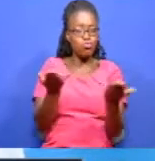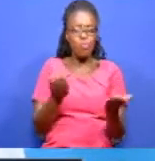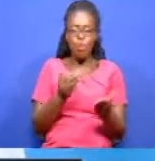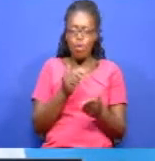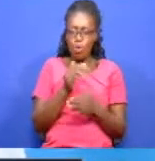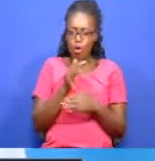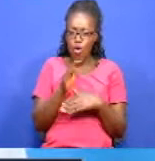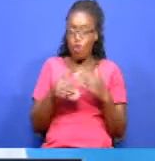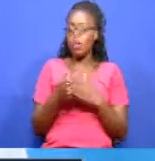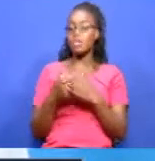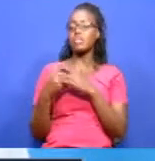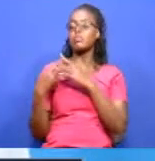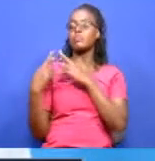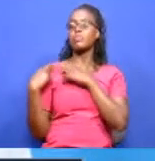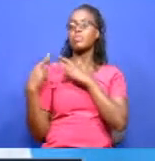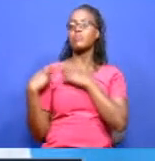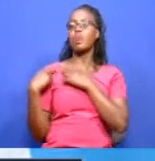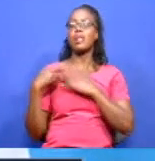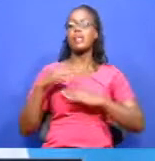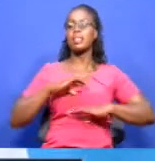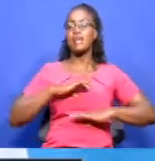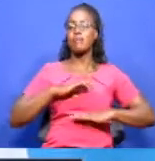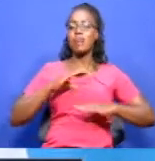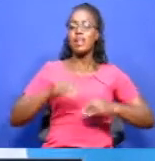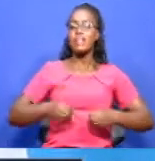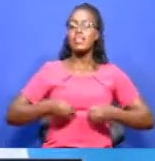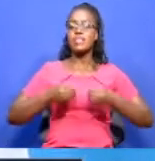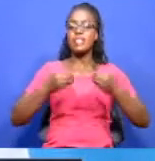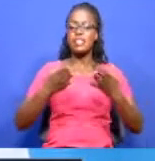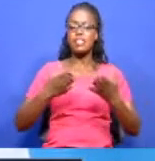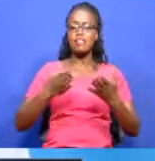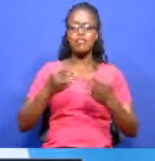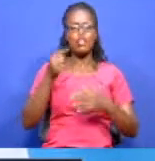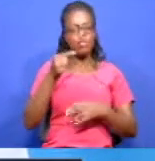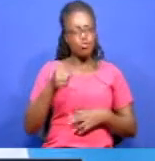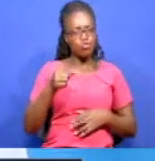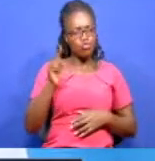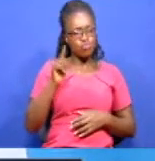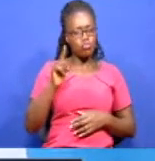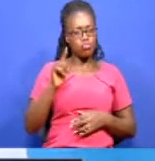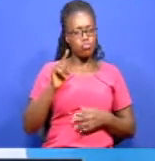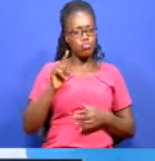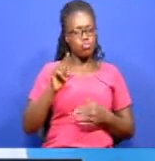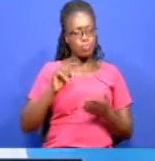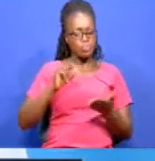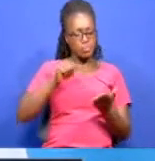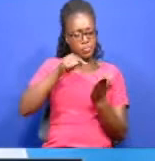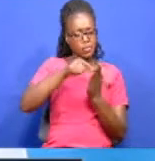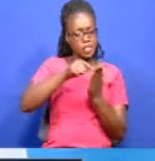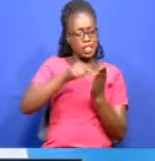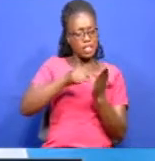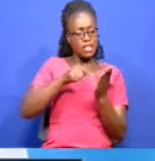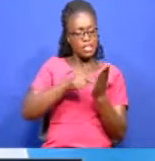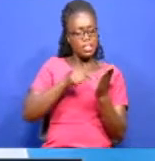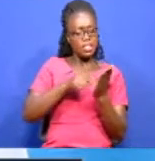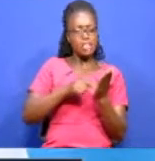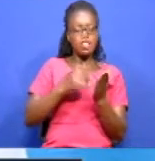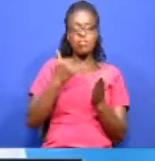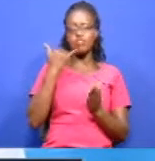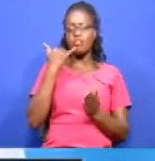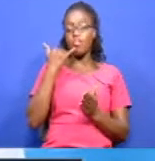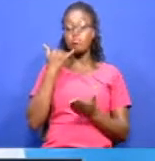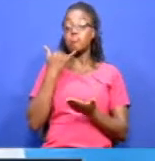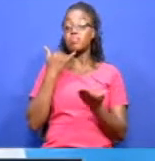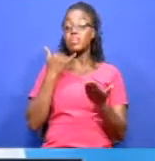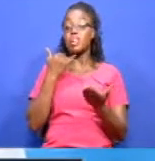be responsible and provide accurate contact details during testing. The